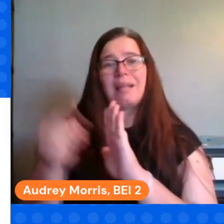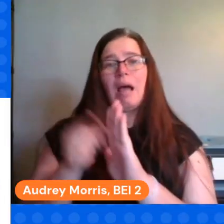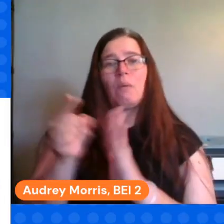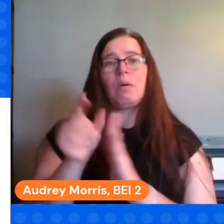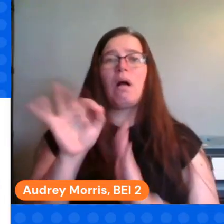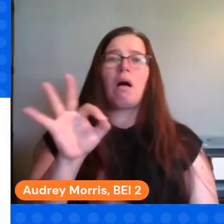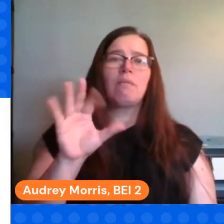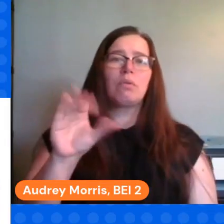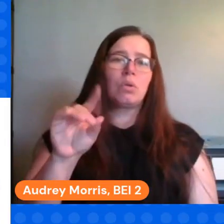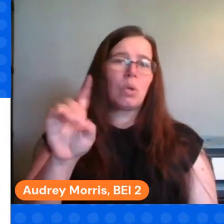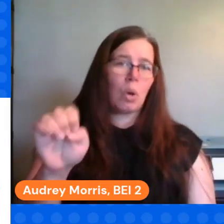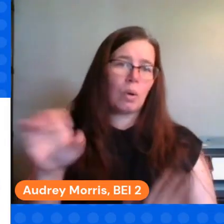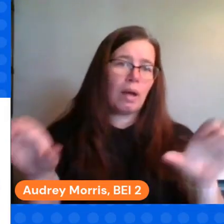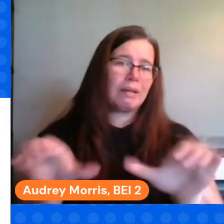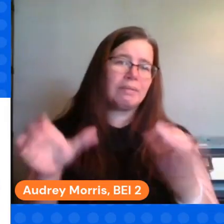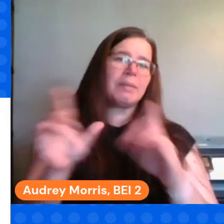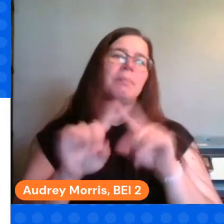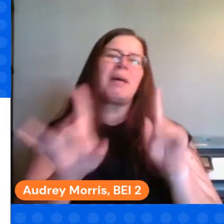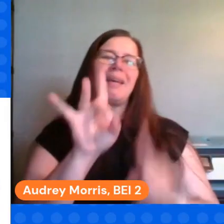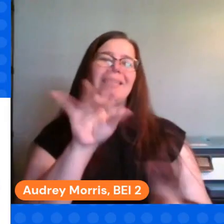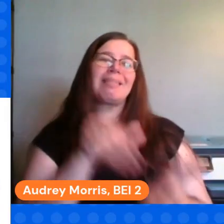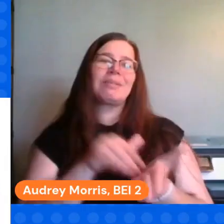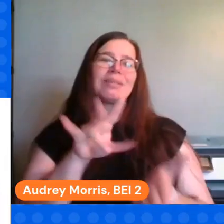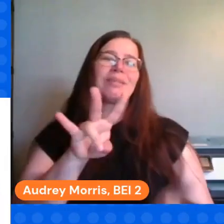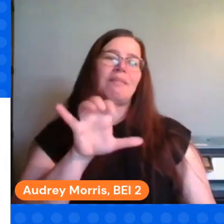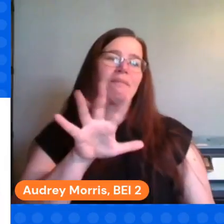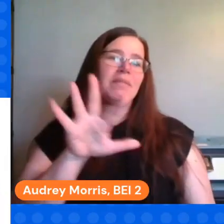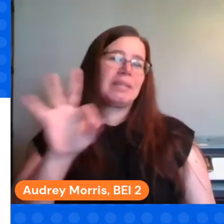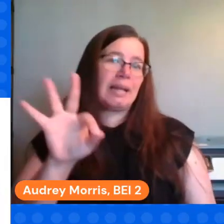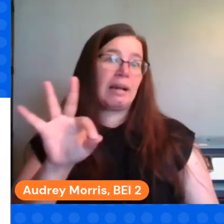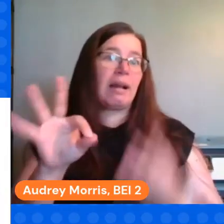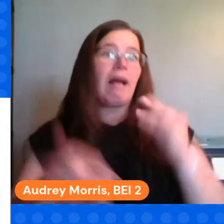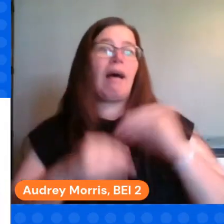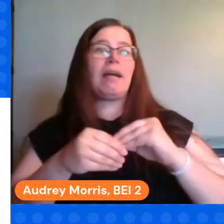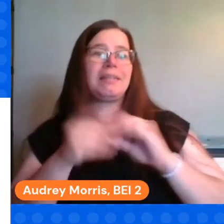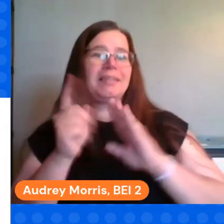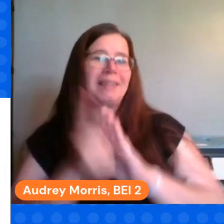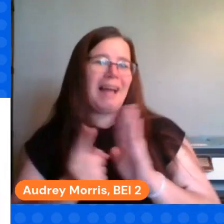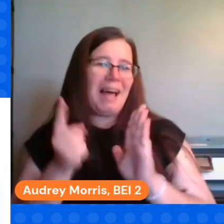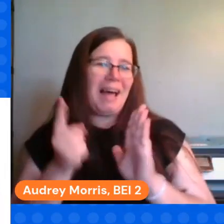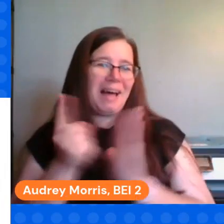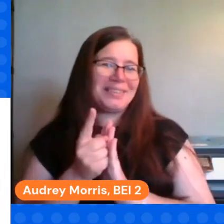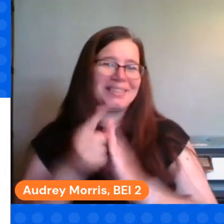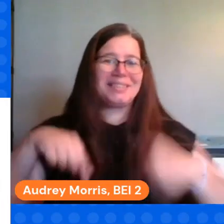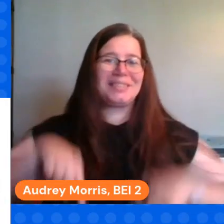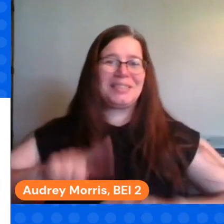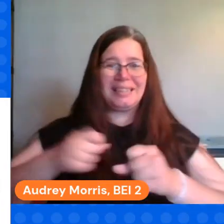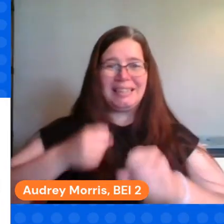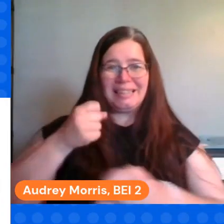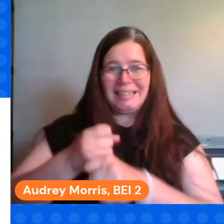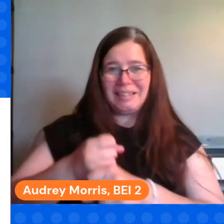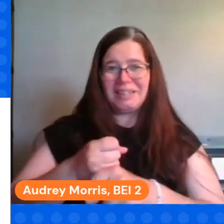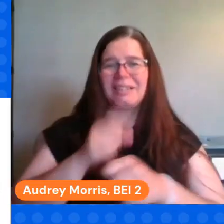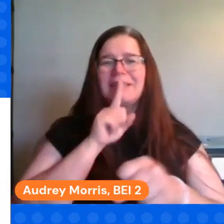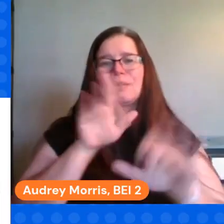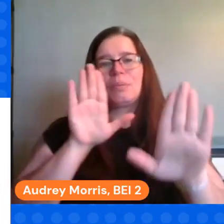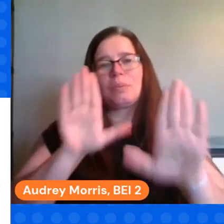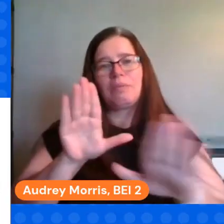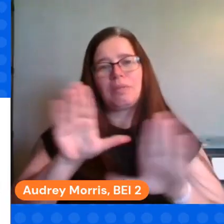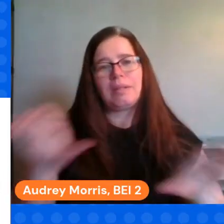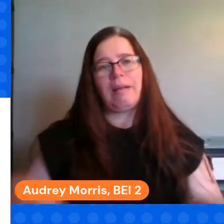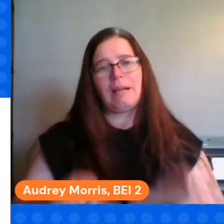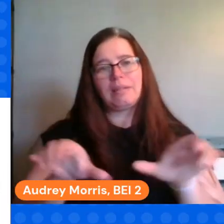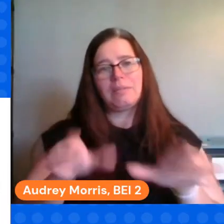are 8,759 other hours in the year that this is a great activity to do